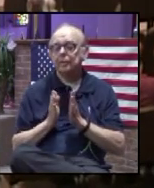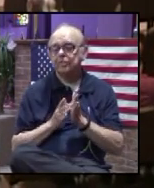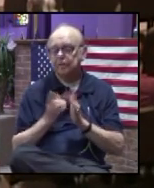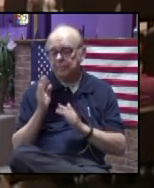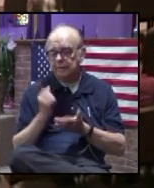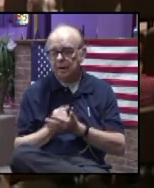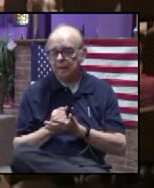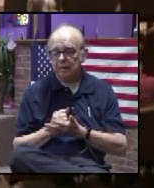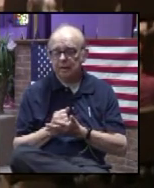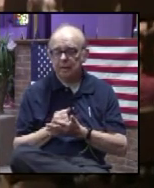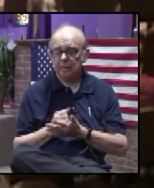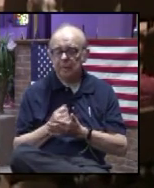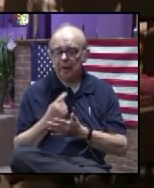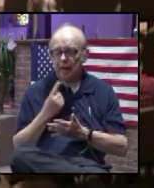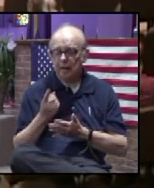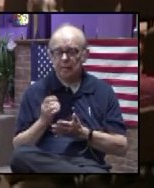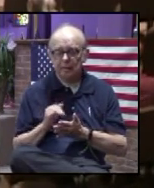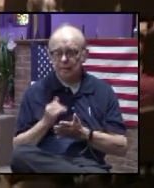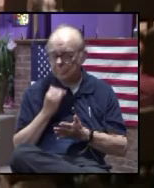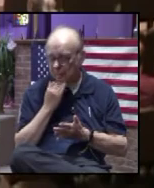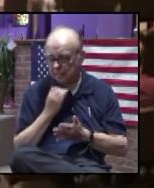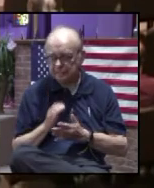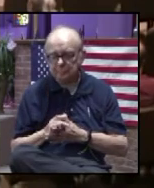May I say this wrong? No.